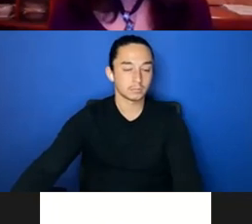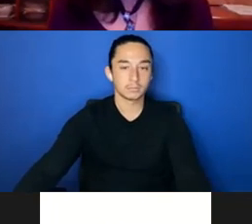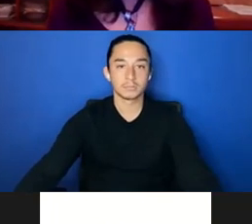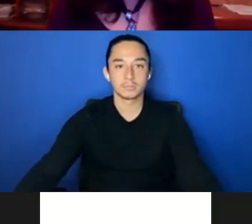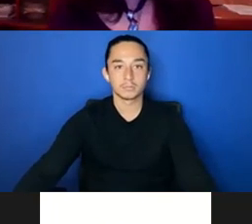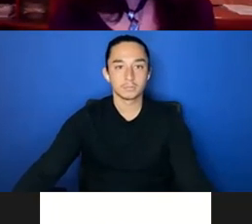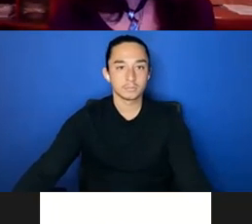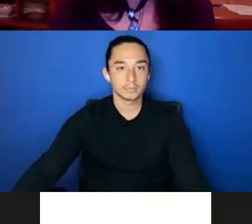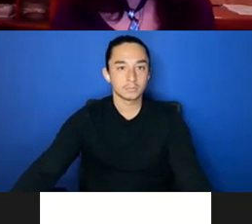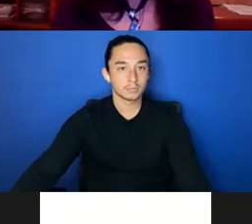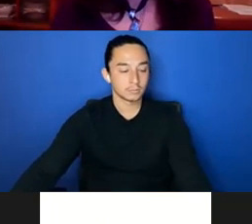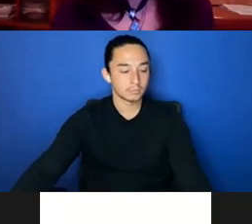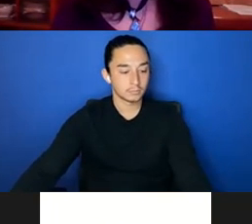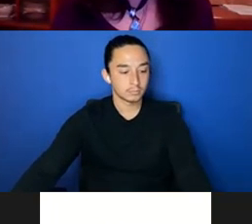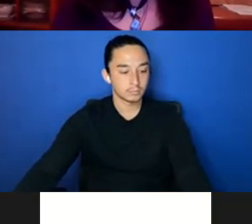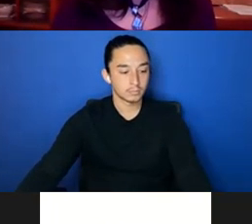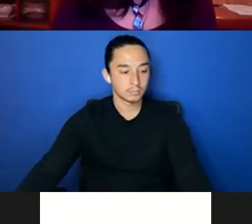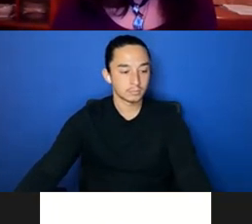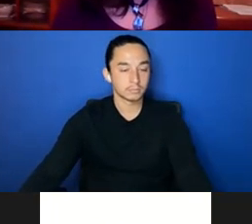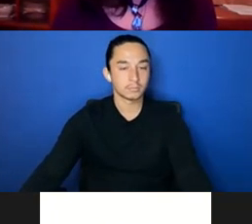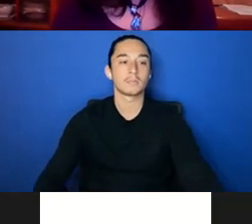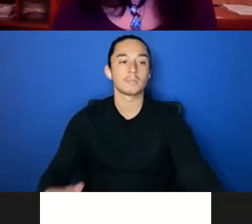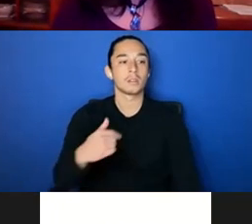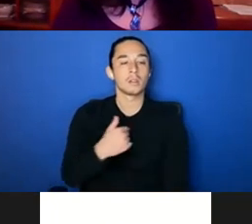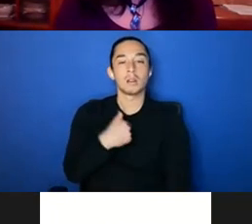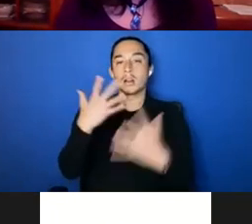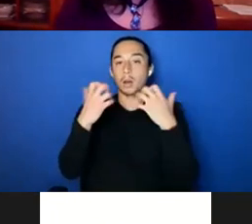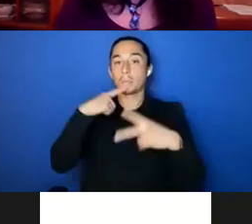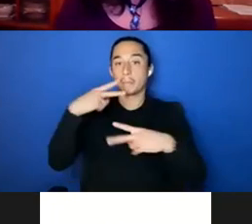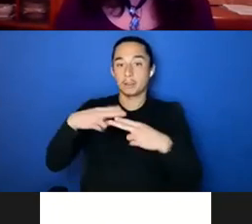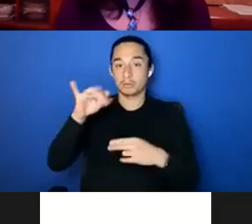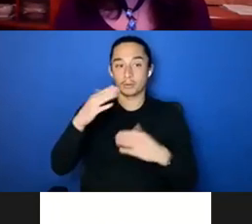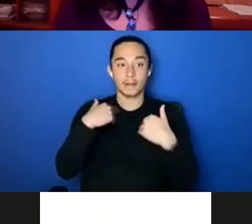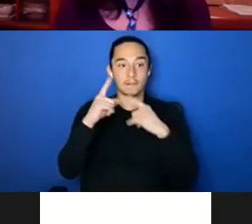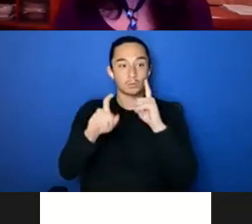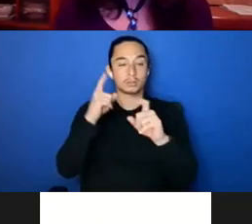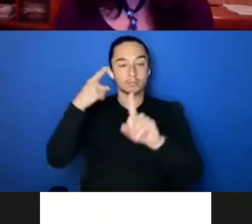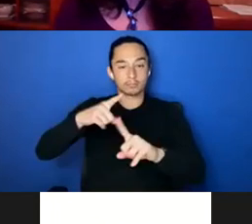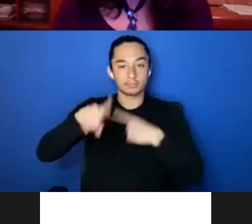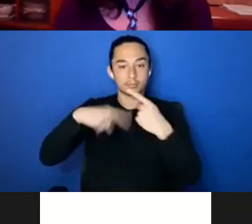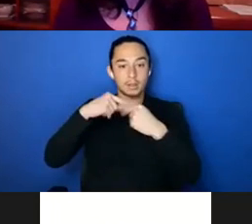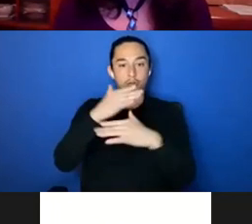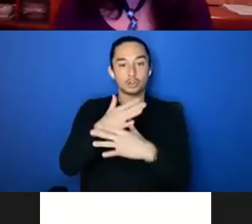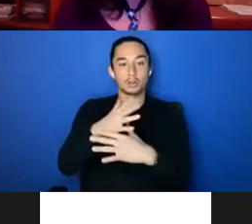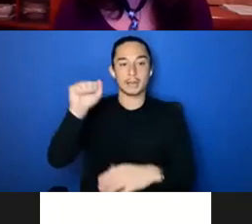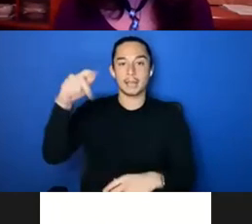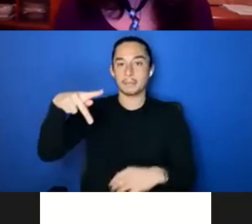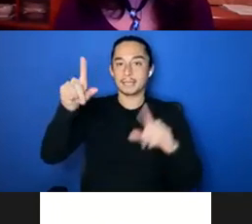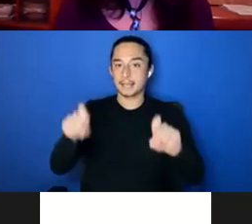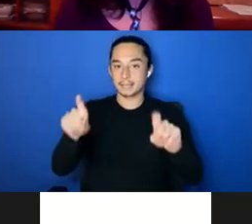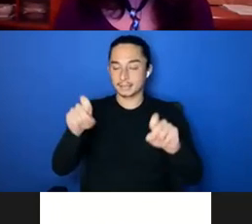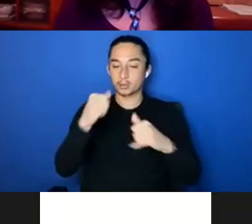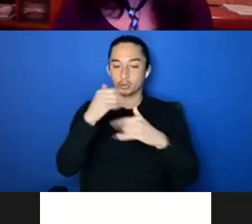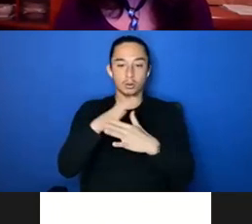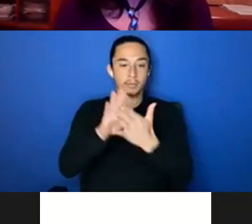I also wanted to mention, if you have questions specific to German AP testing, German college credit,